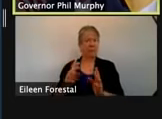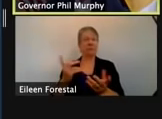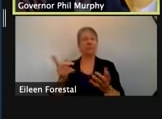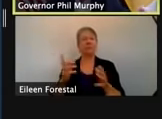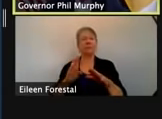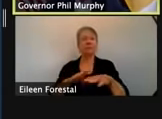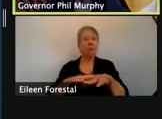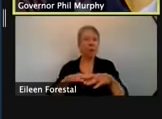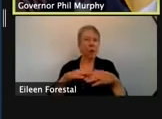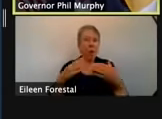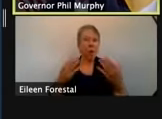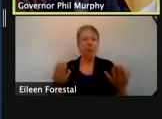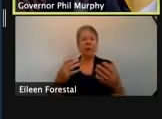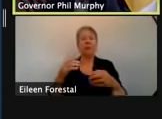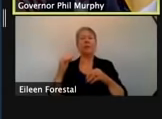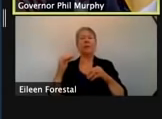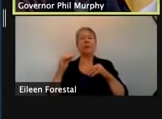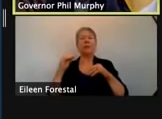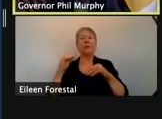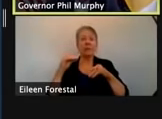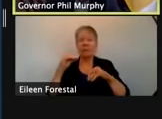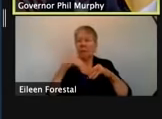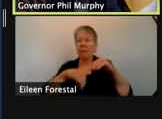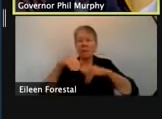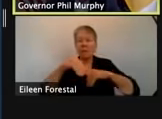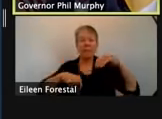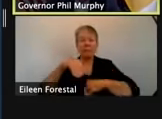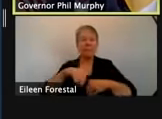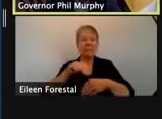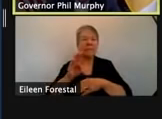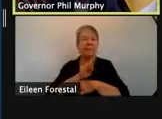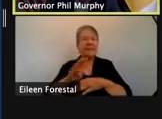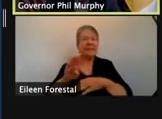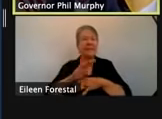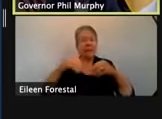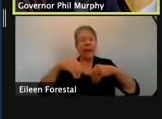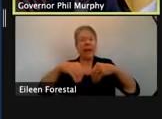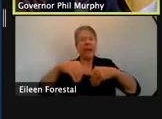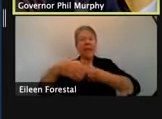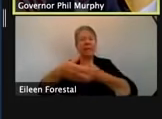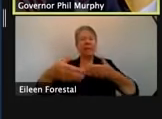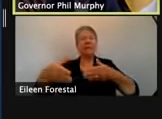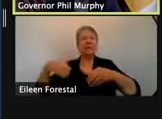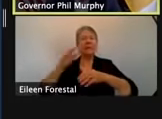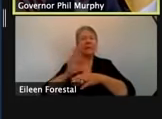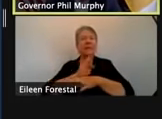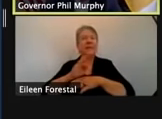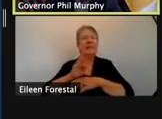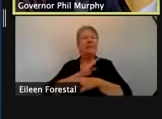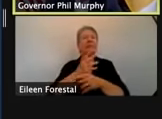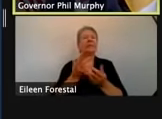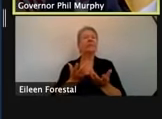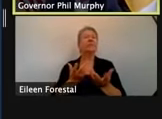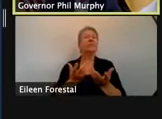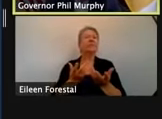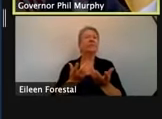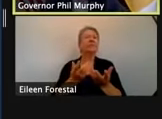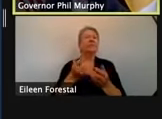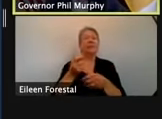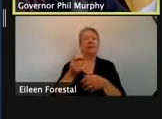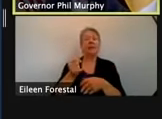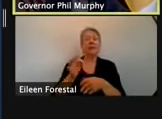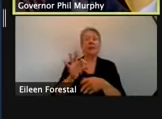called PackQuest in 1993. They pioneered packaging designs that have become the standard in the painting,